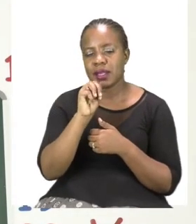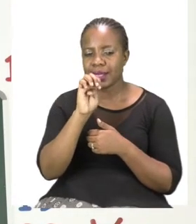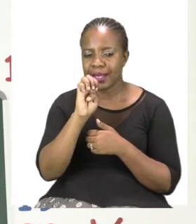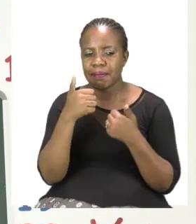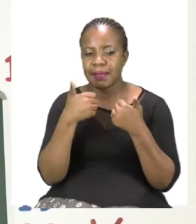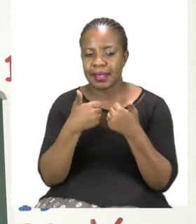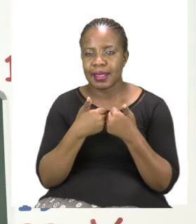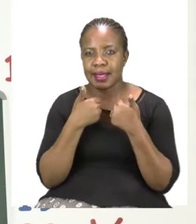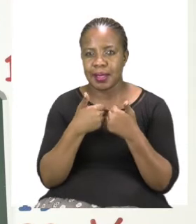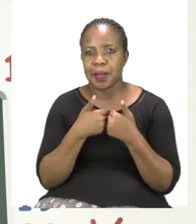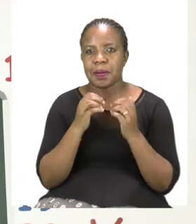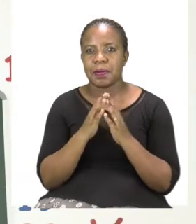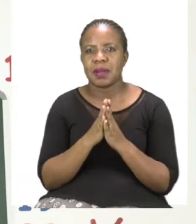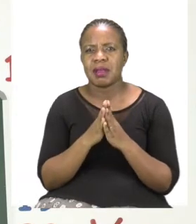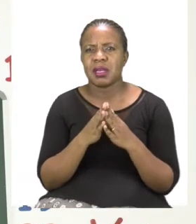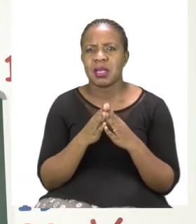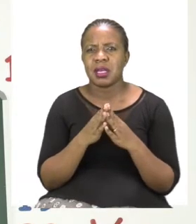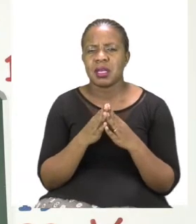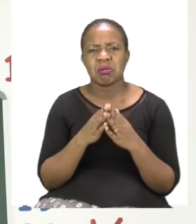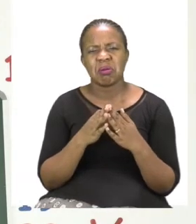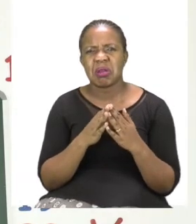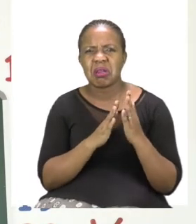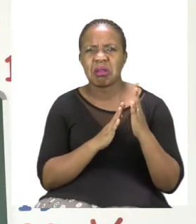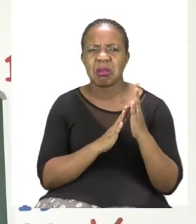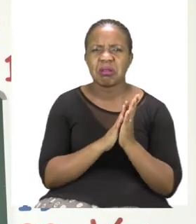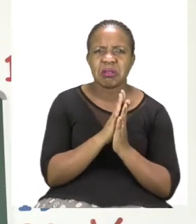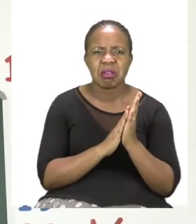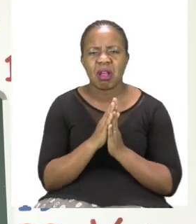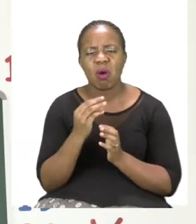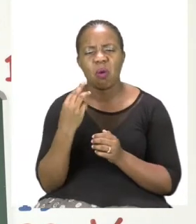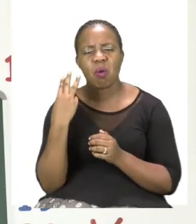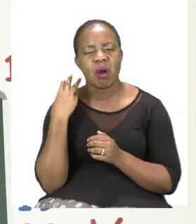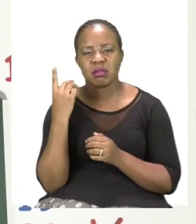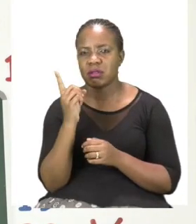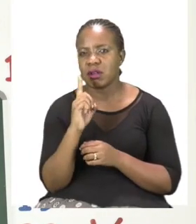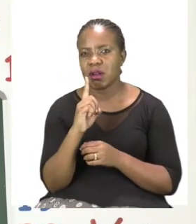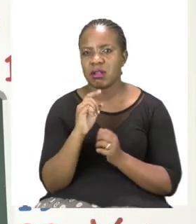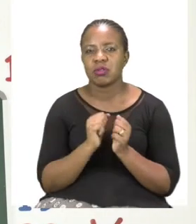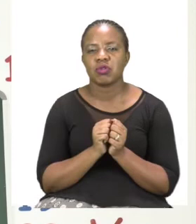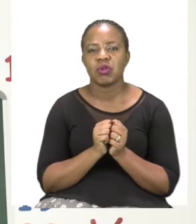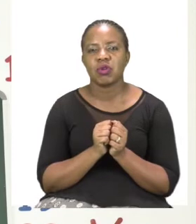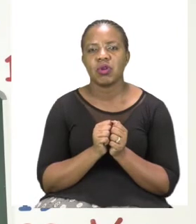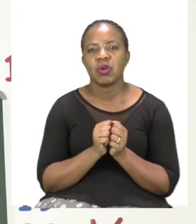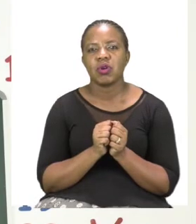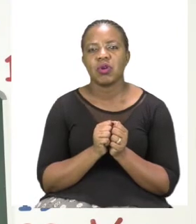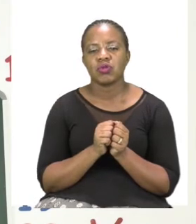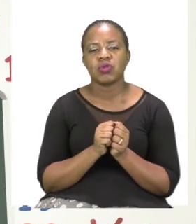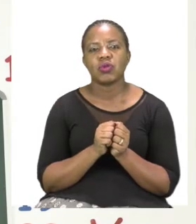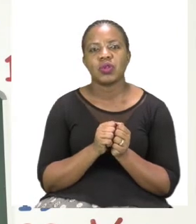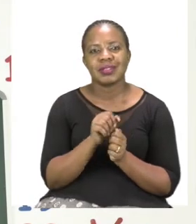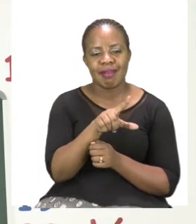say interesting was. So we have to say was